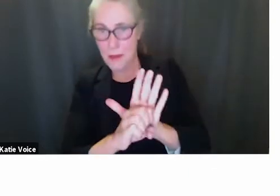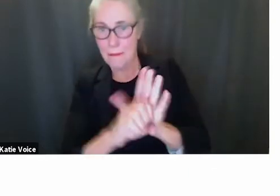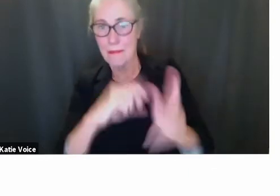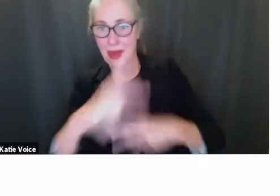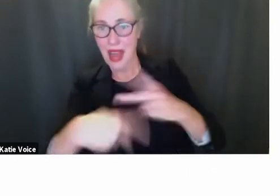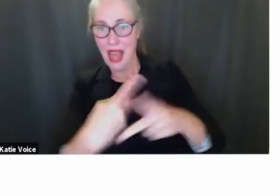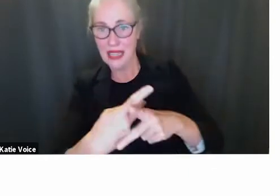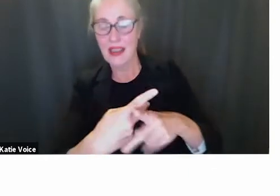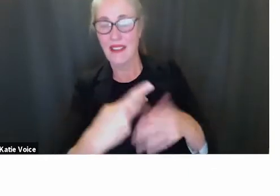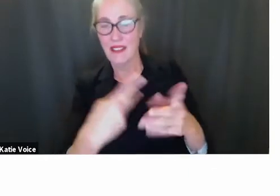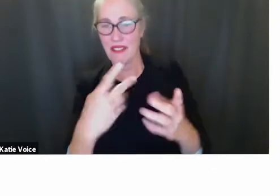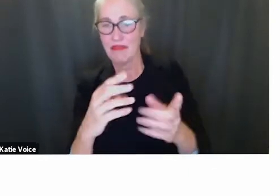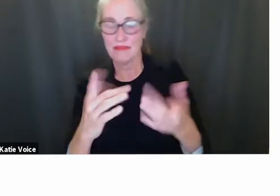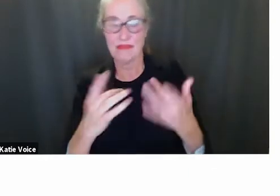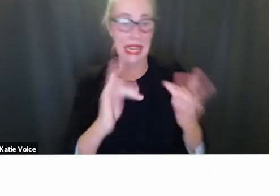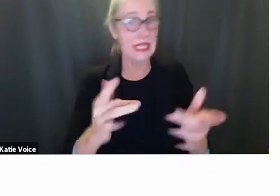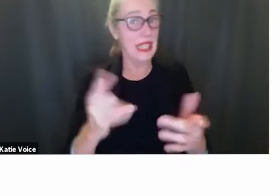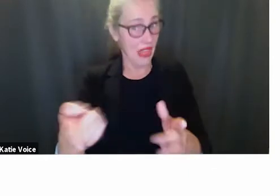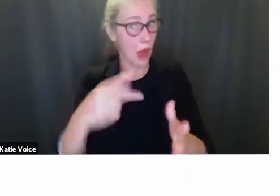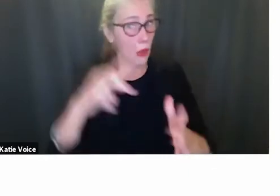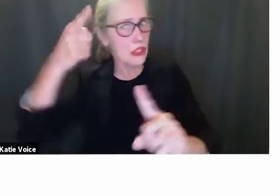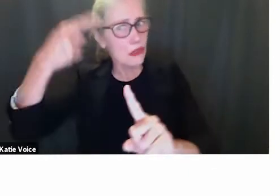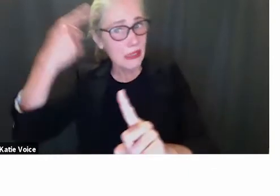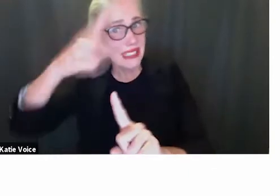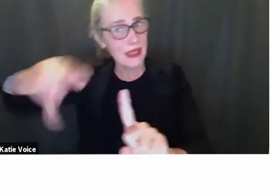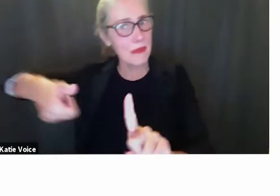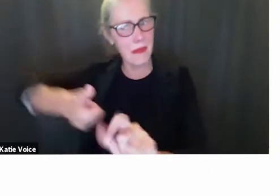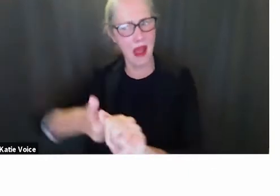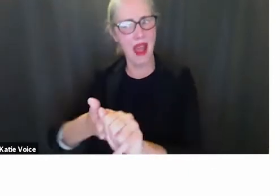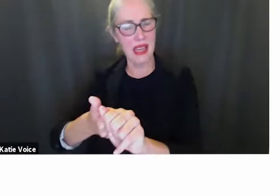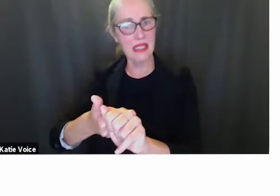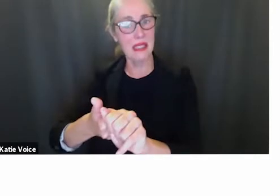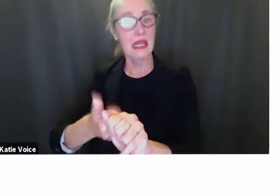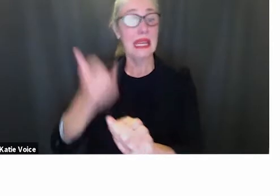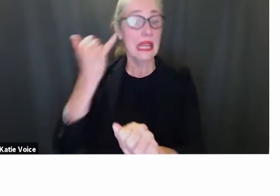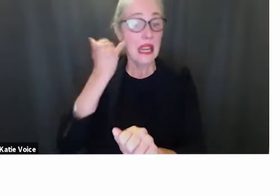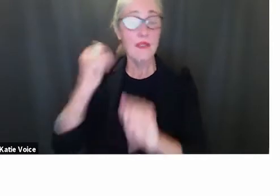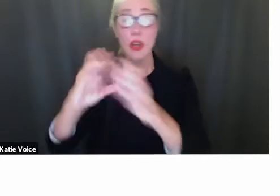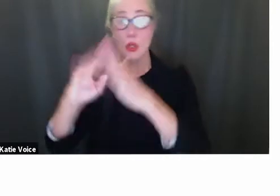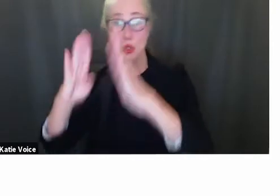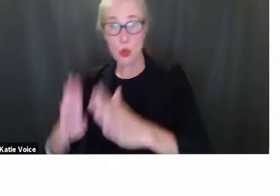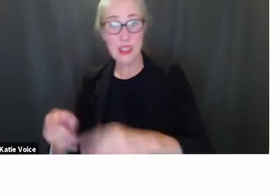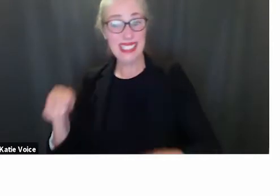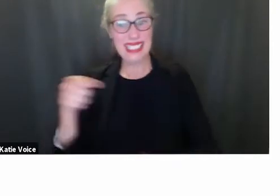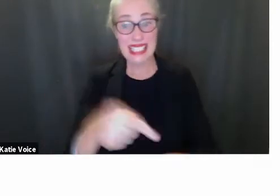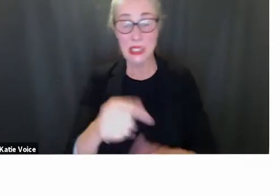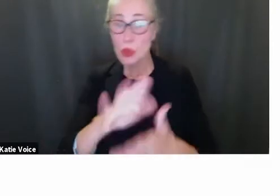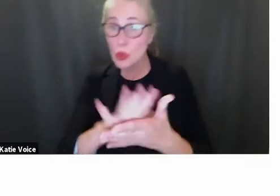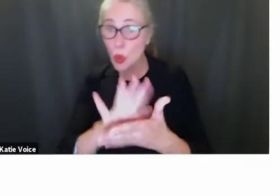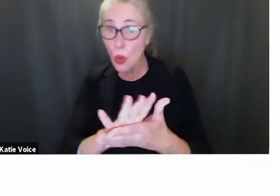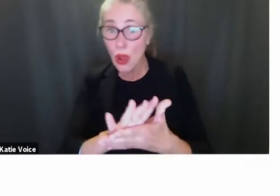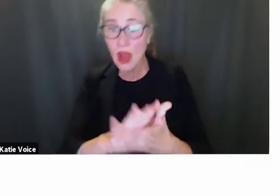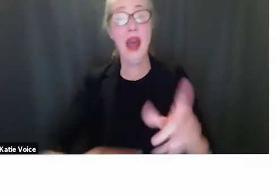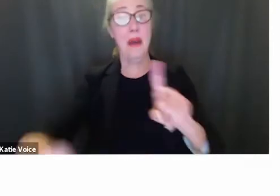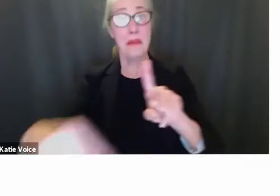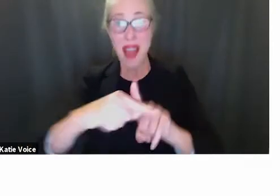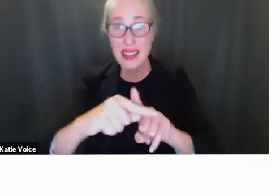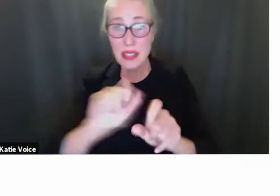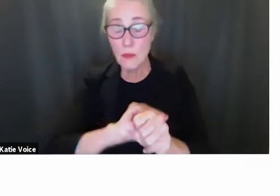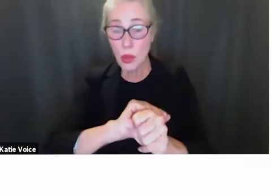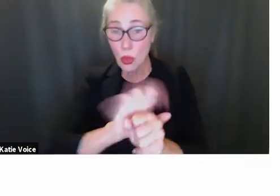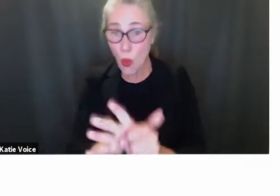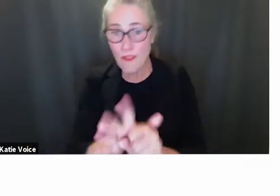to identify students who were in school and were positive and provide